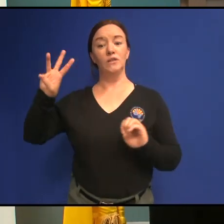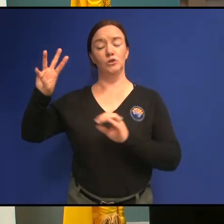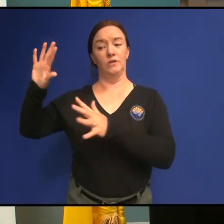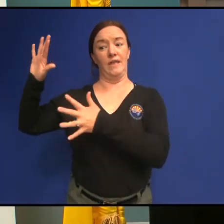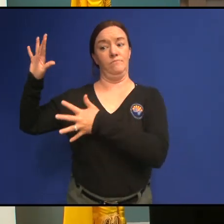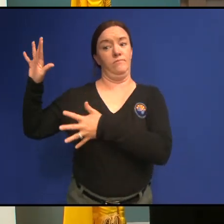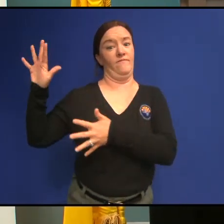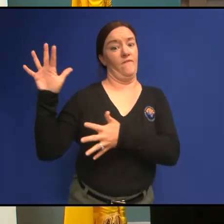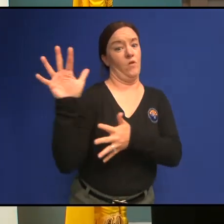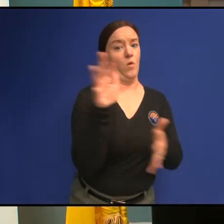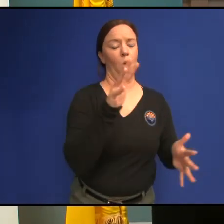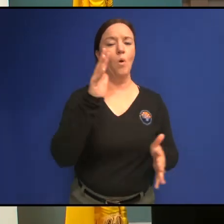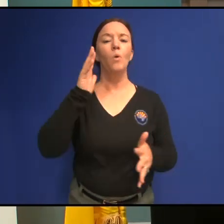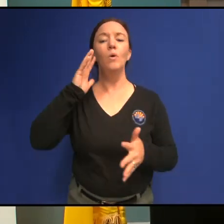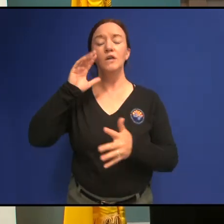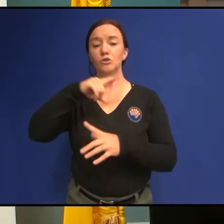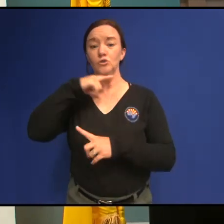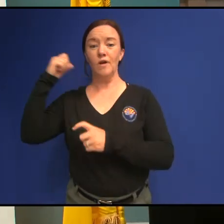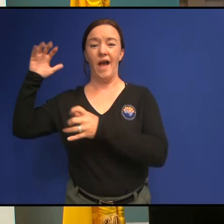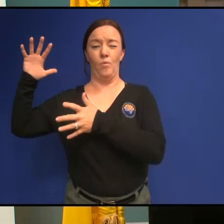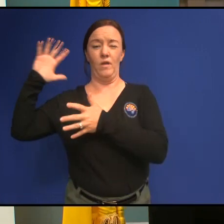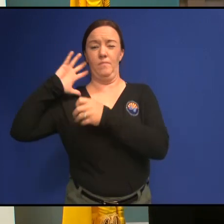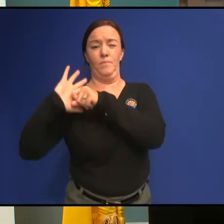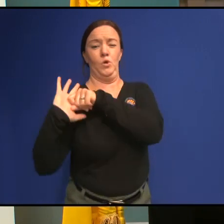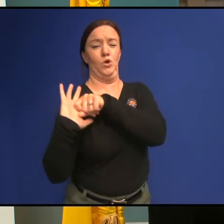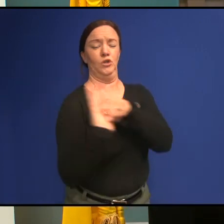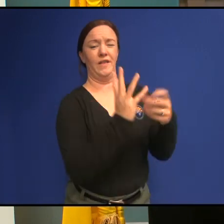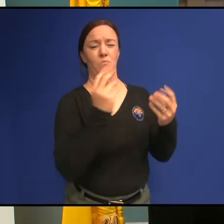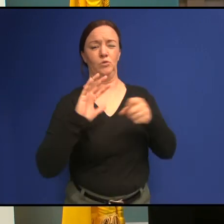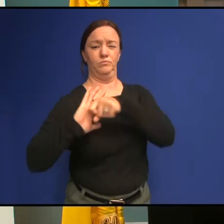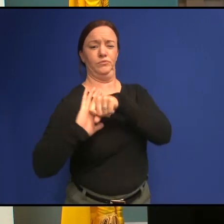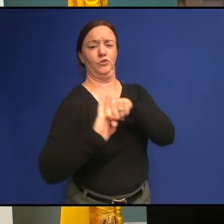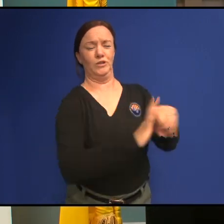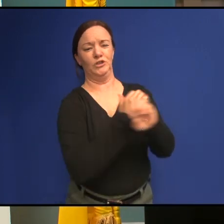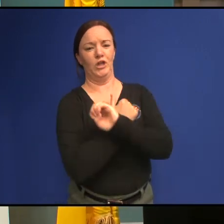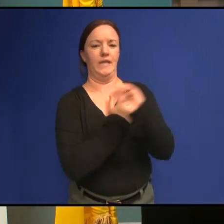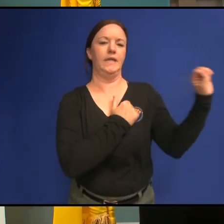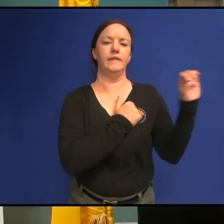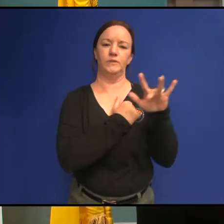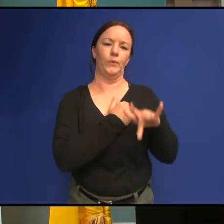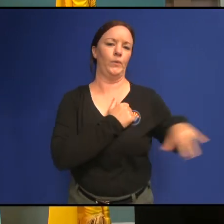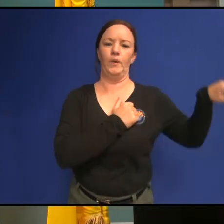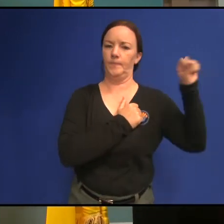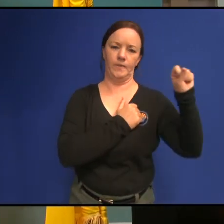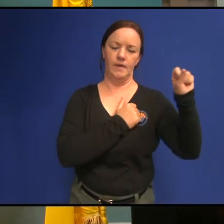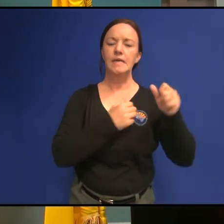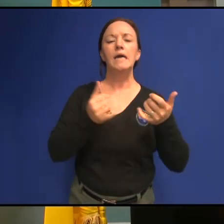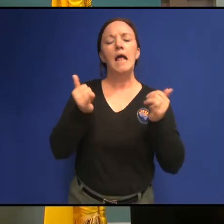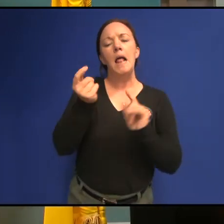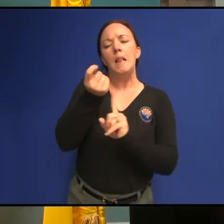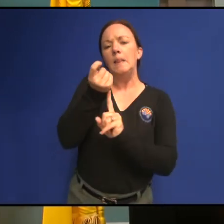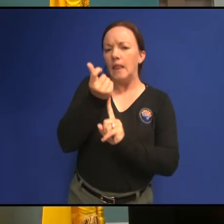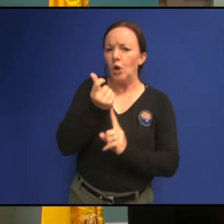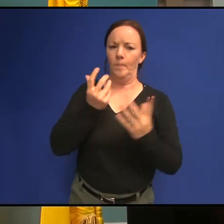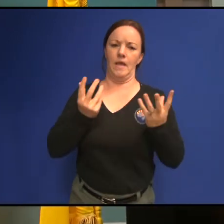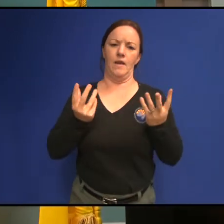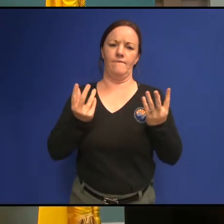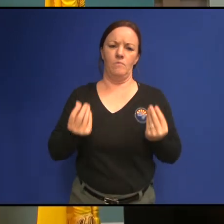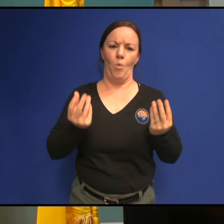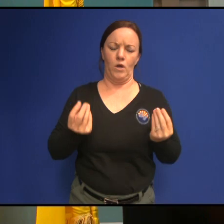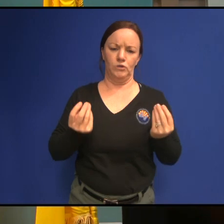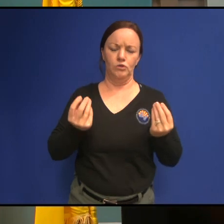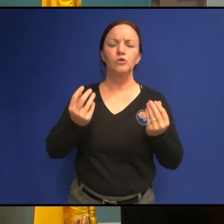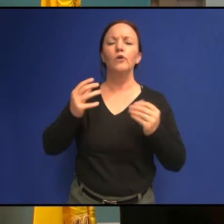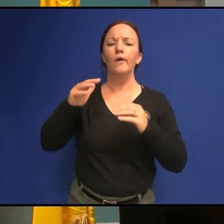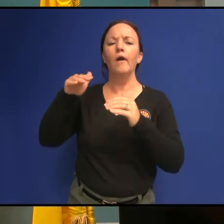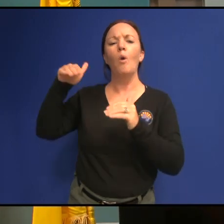flow. However, it's not shown here, but we will still have just a little bit of residual moisture still in place, especially over the mountains. So